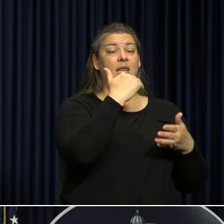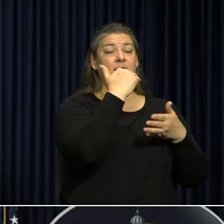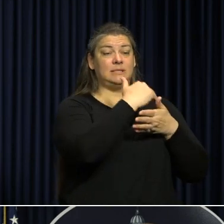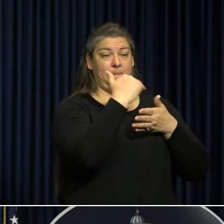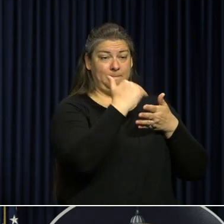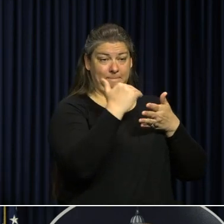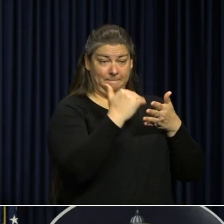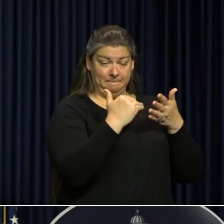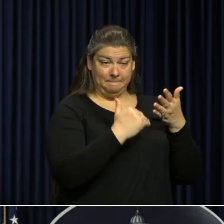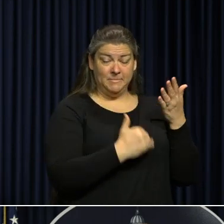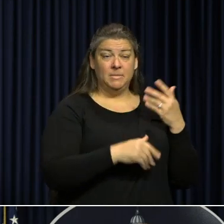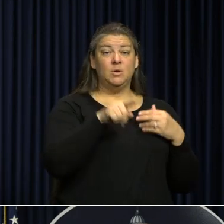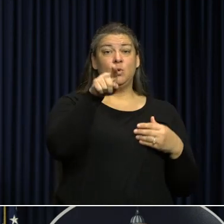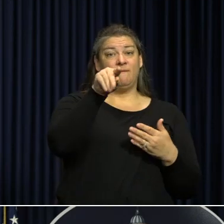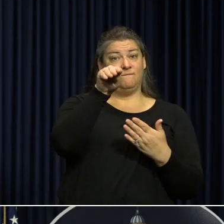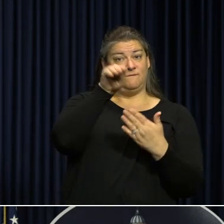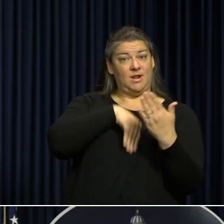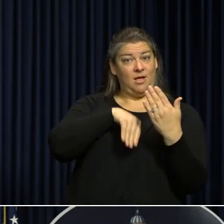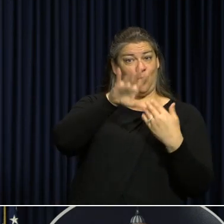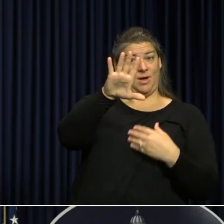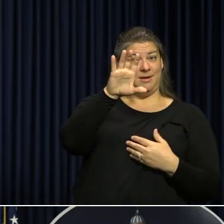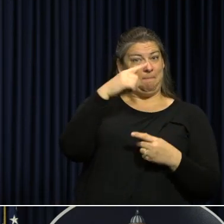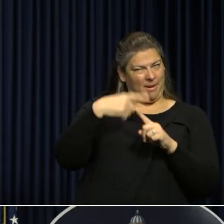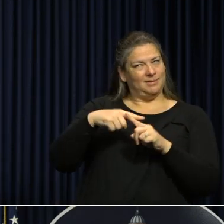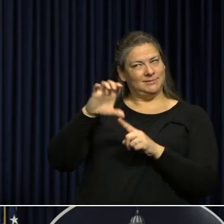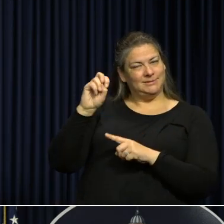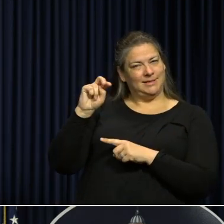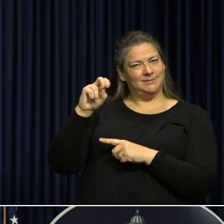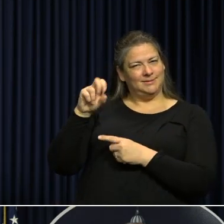filling out your census, what we ask you to do is your